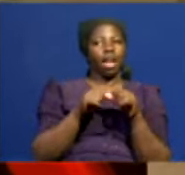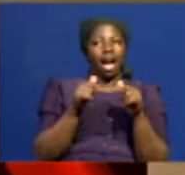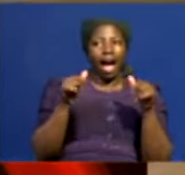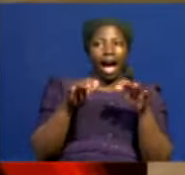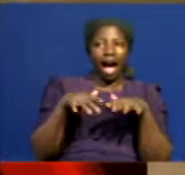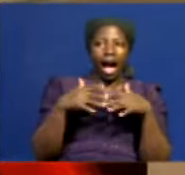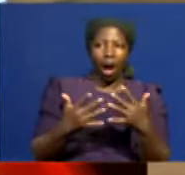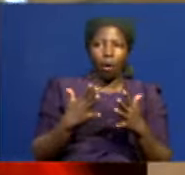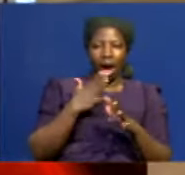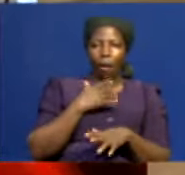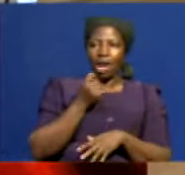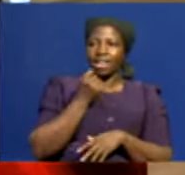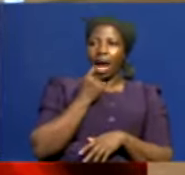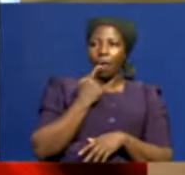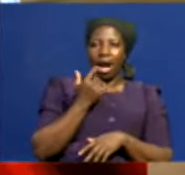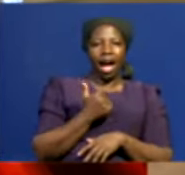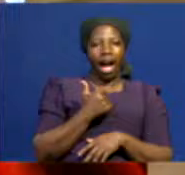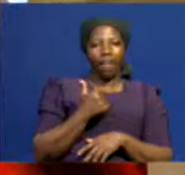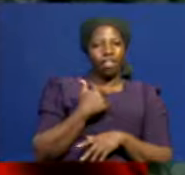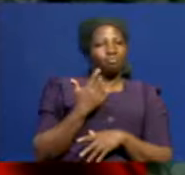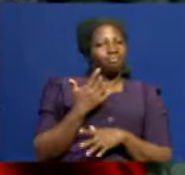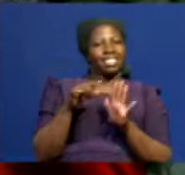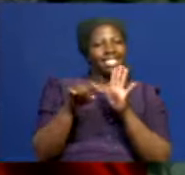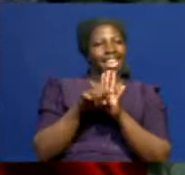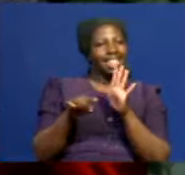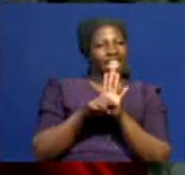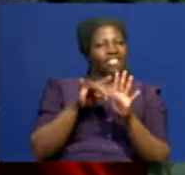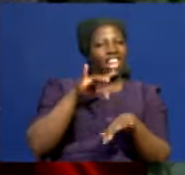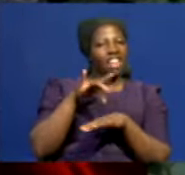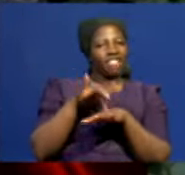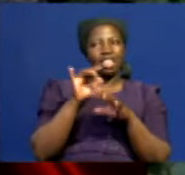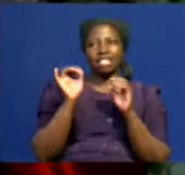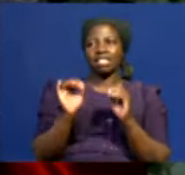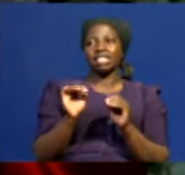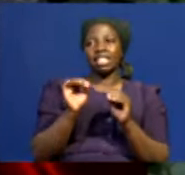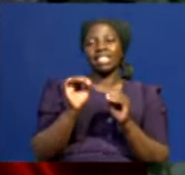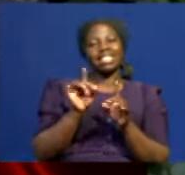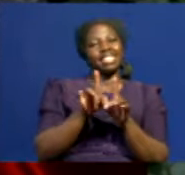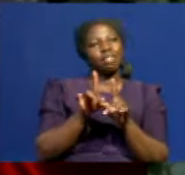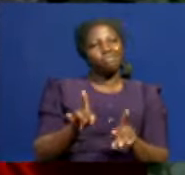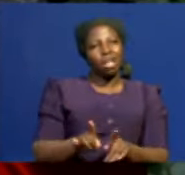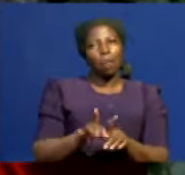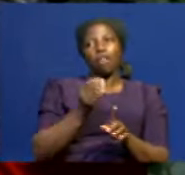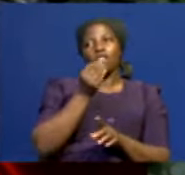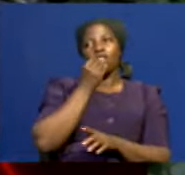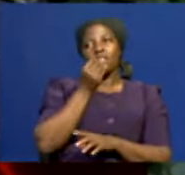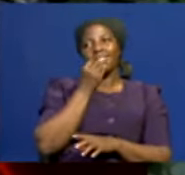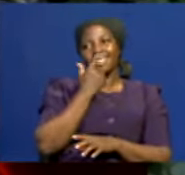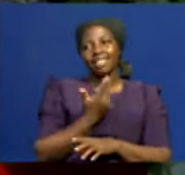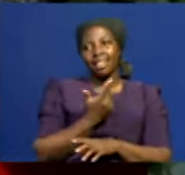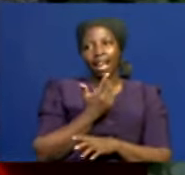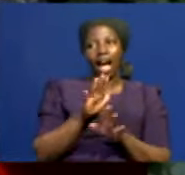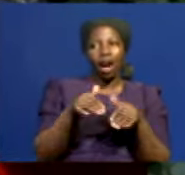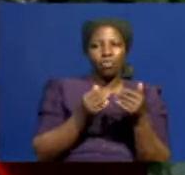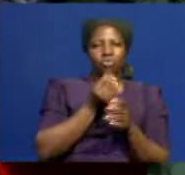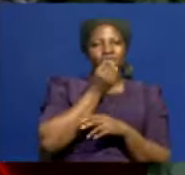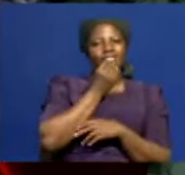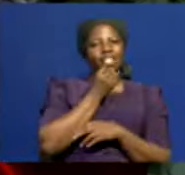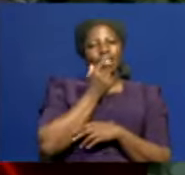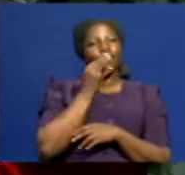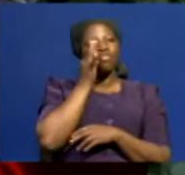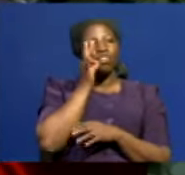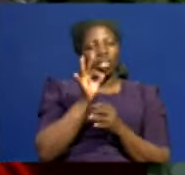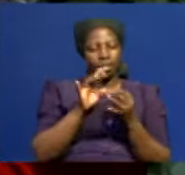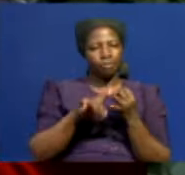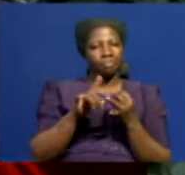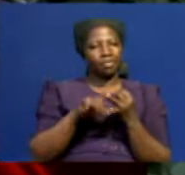ni nutrition. Madawa yetu ni nutrition, ni sawa na vile unakula matunda, vile unakula nyanya, vile unakula